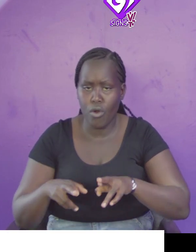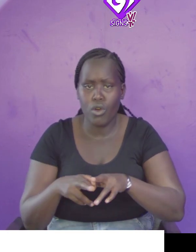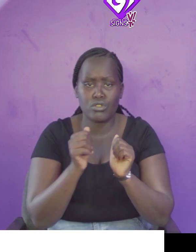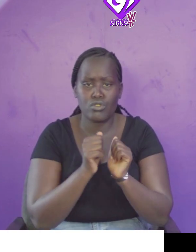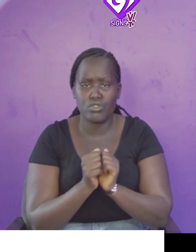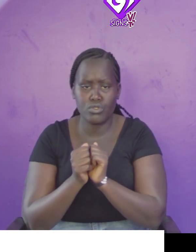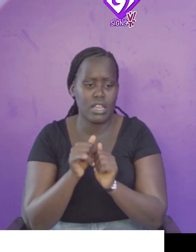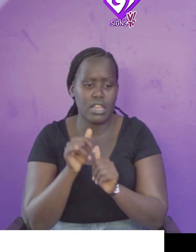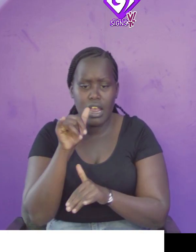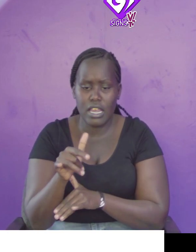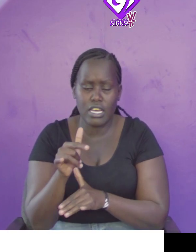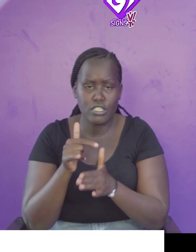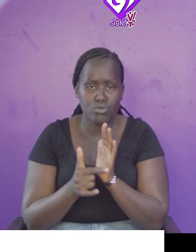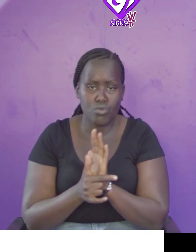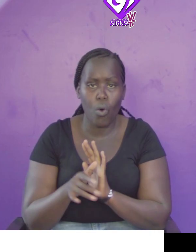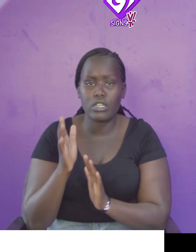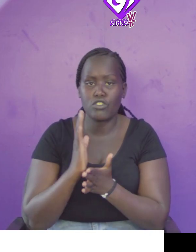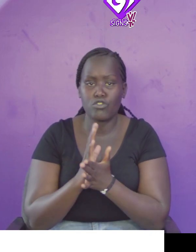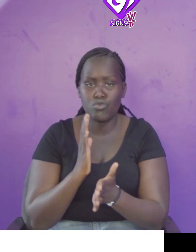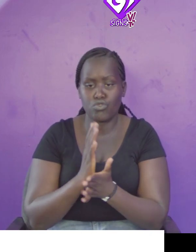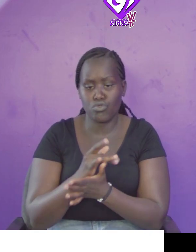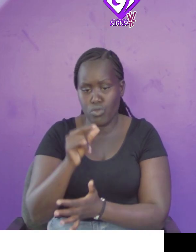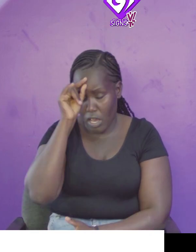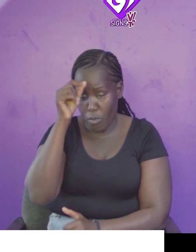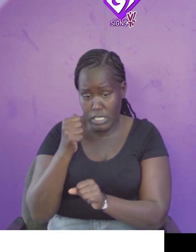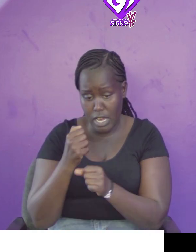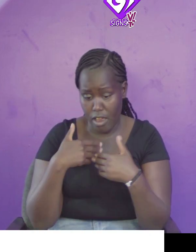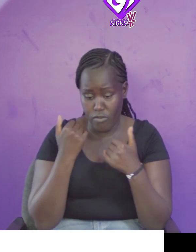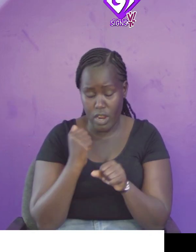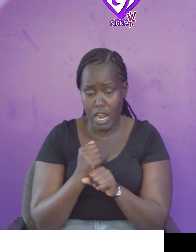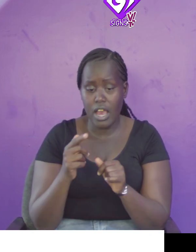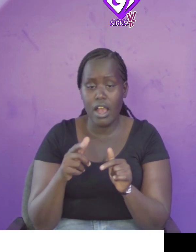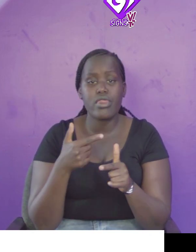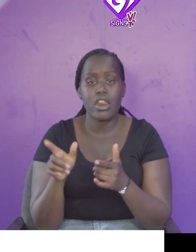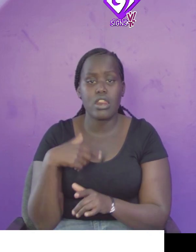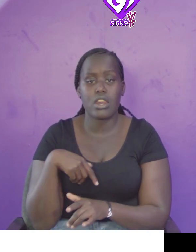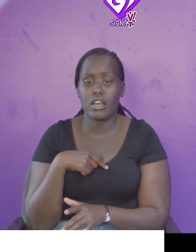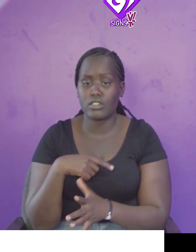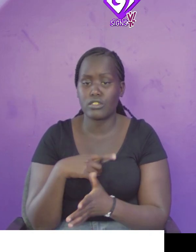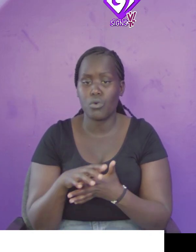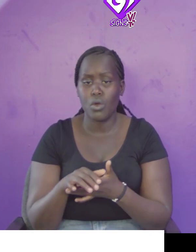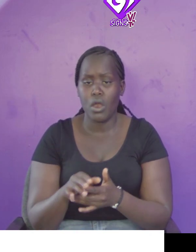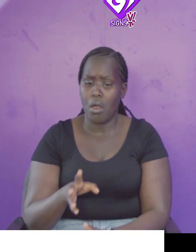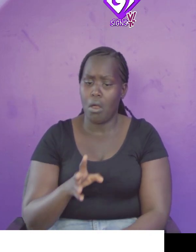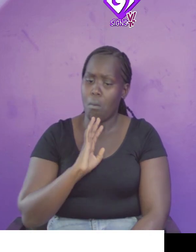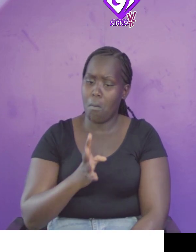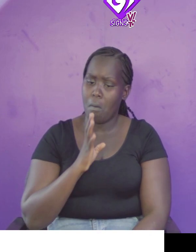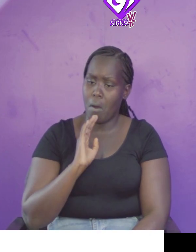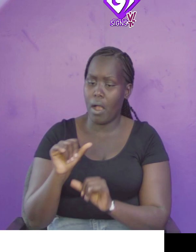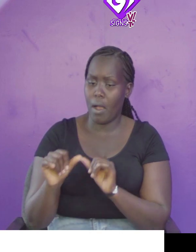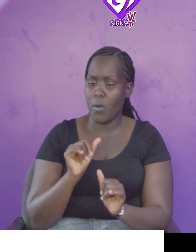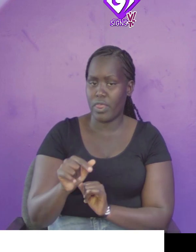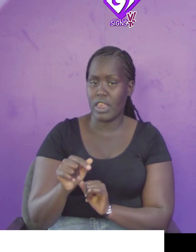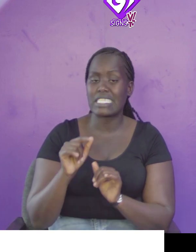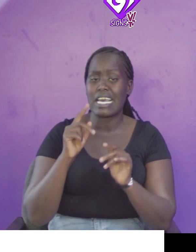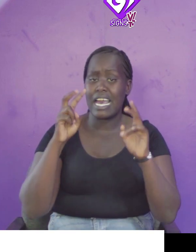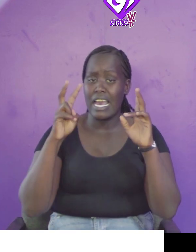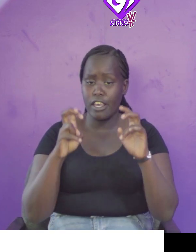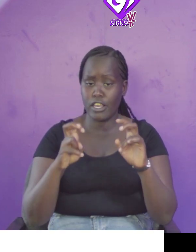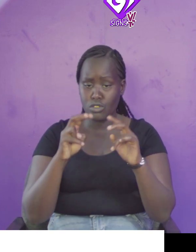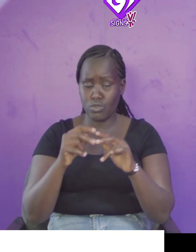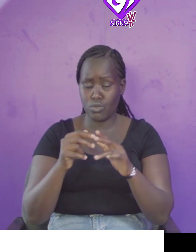what the government has done in that road. And we are going to keep on talking about this issue, that the people